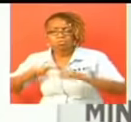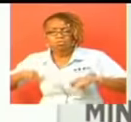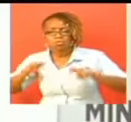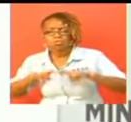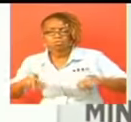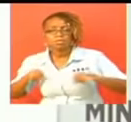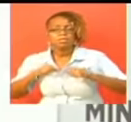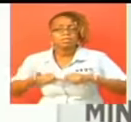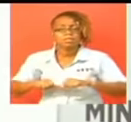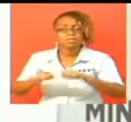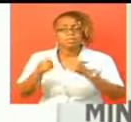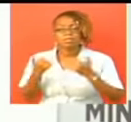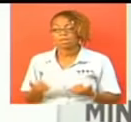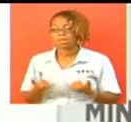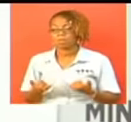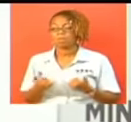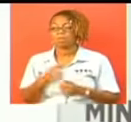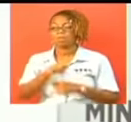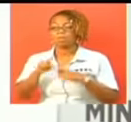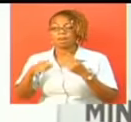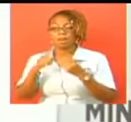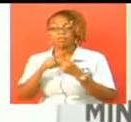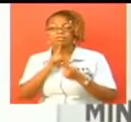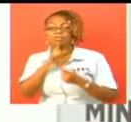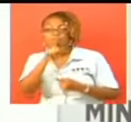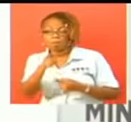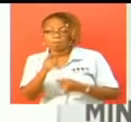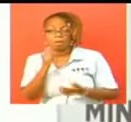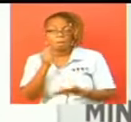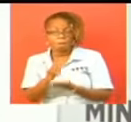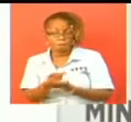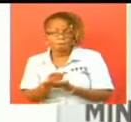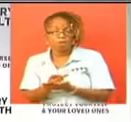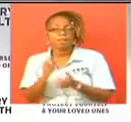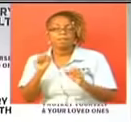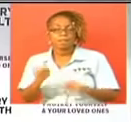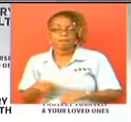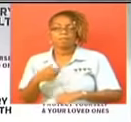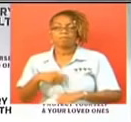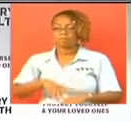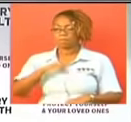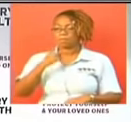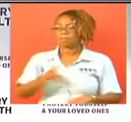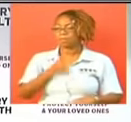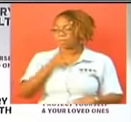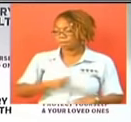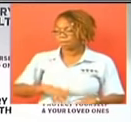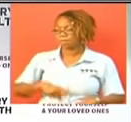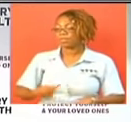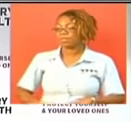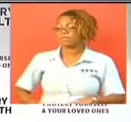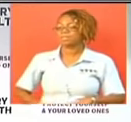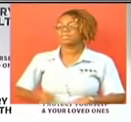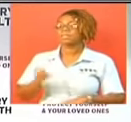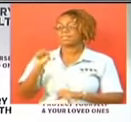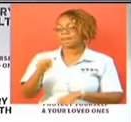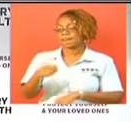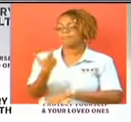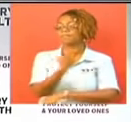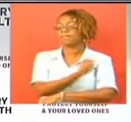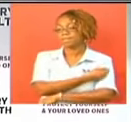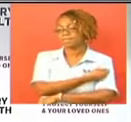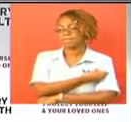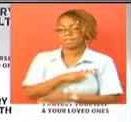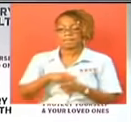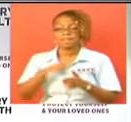will inform the general population. Thank you. Thank you, Dr. Surjit Singh. My apologies to Newsday. We would